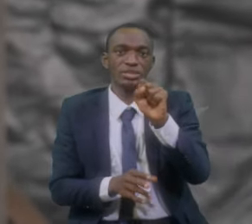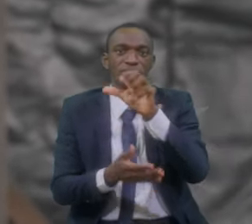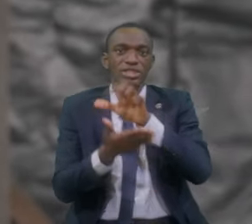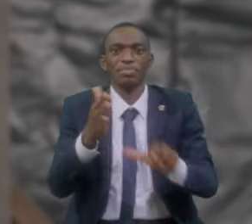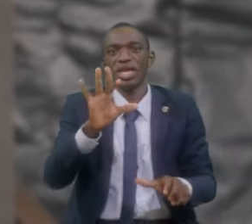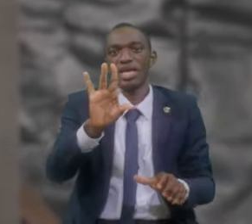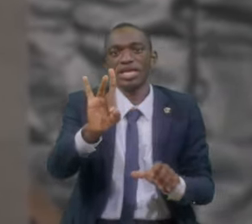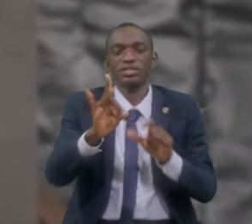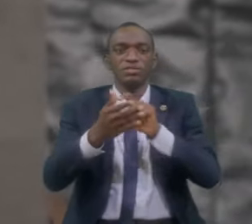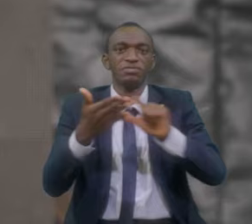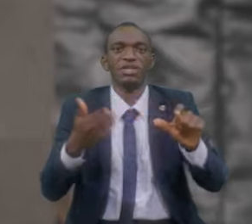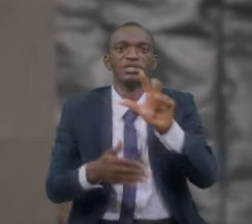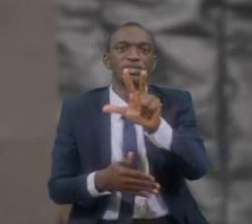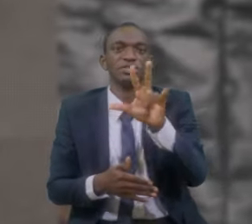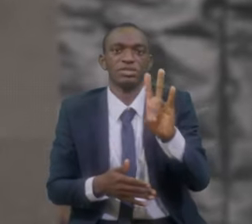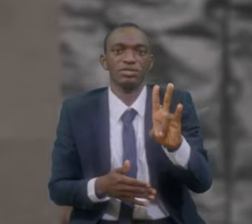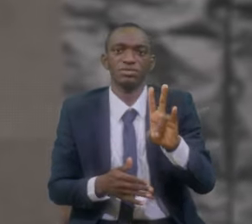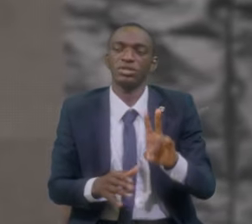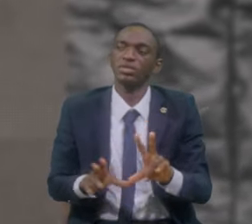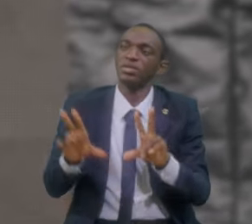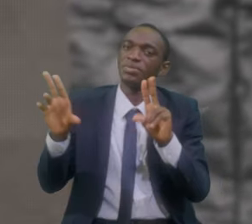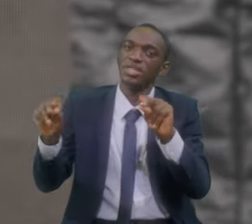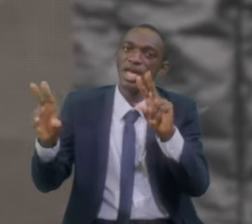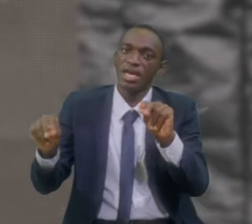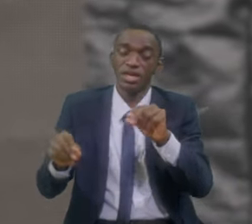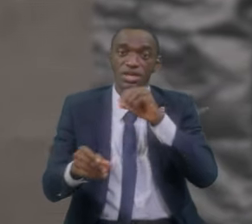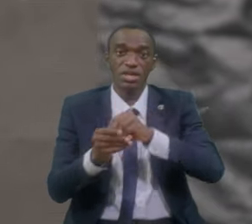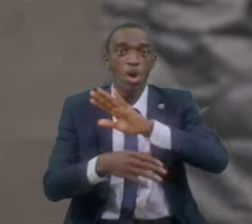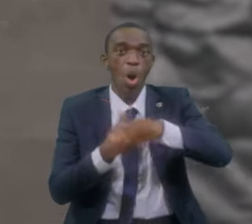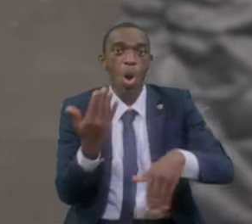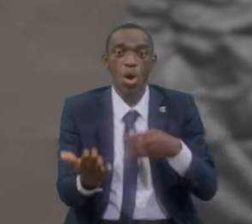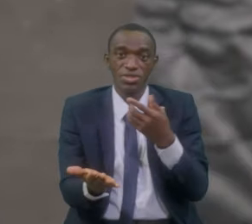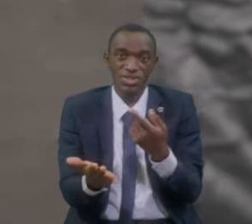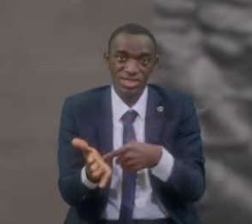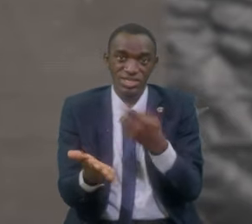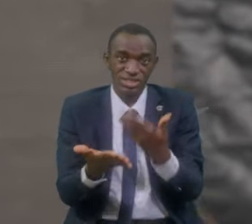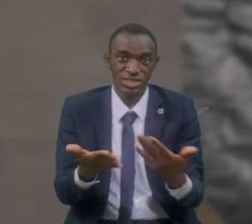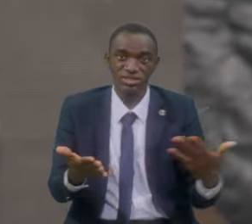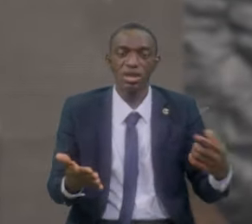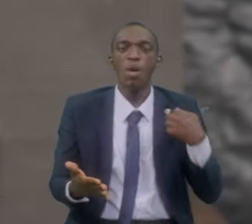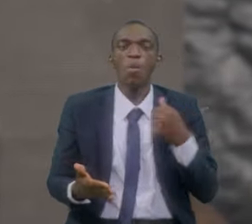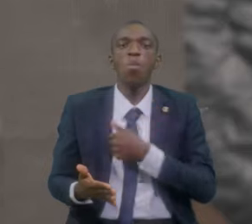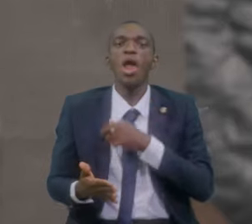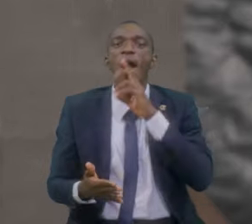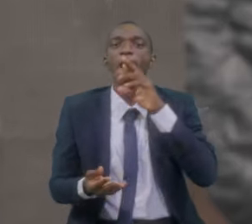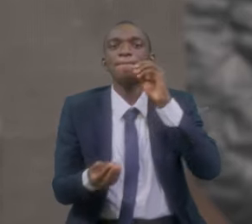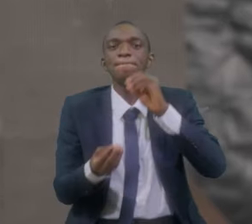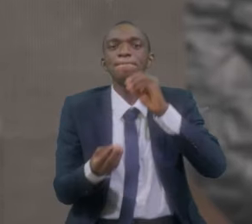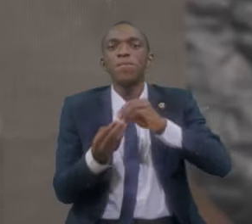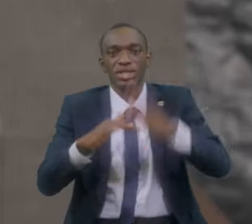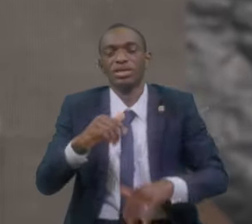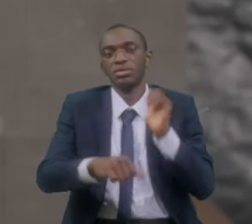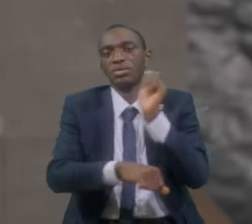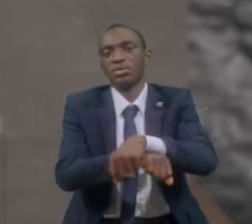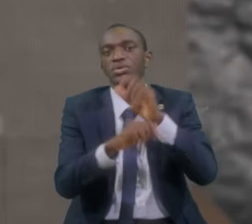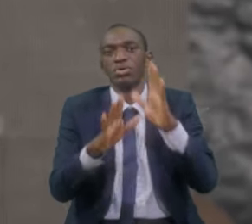37. Nay, in all these things we are more than conquerors